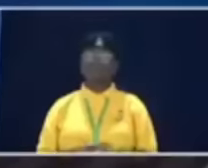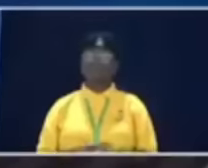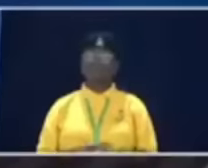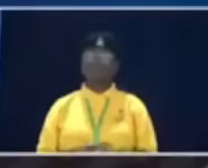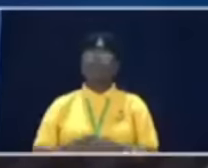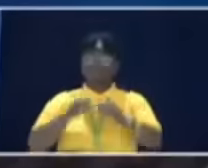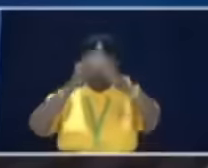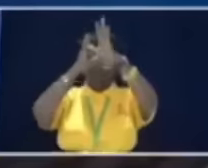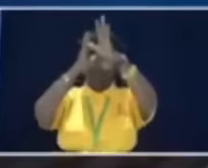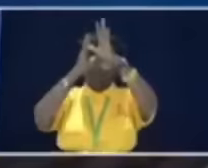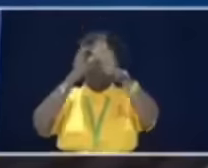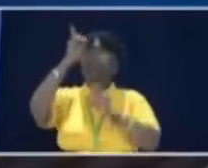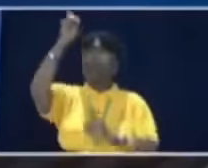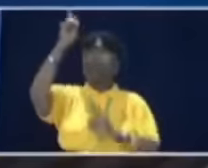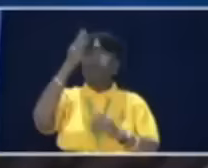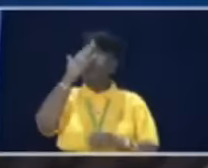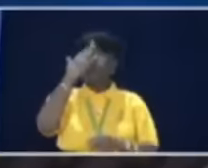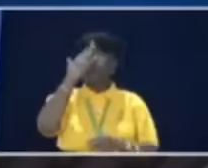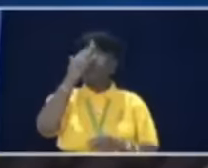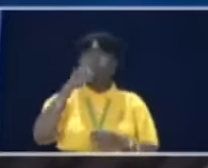Father, you know all things.